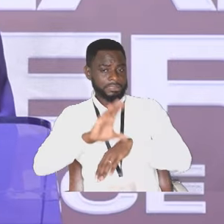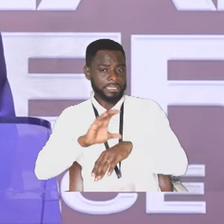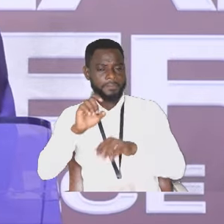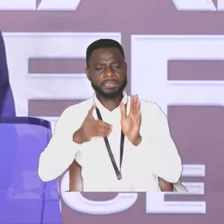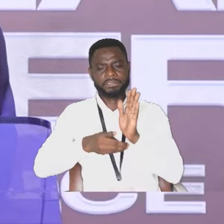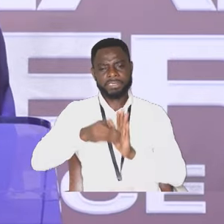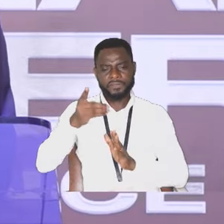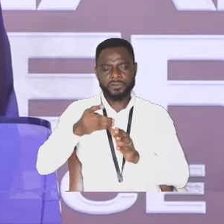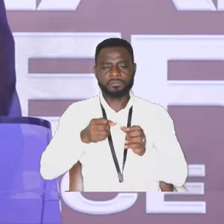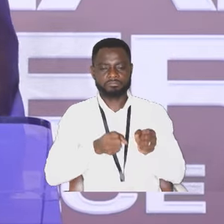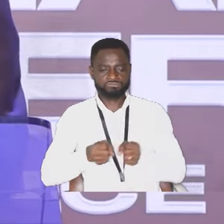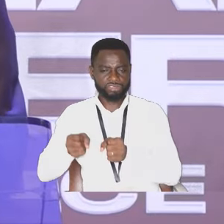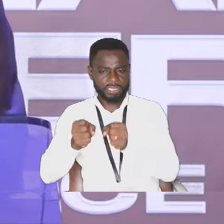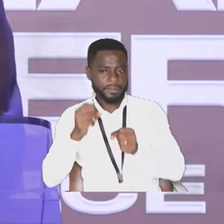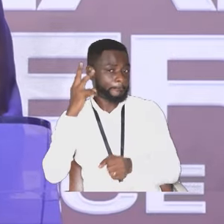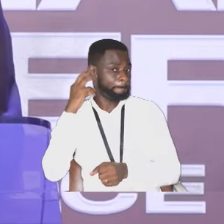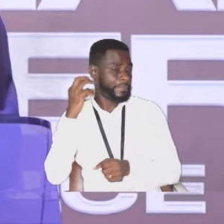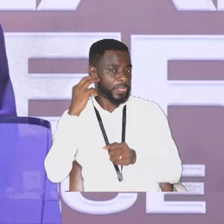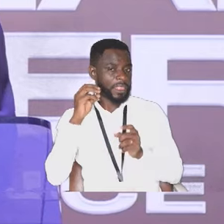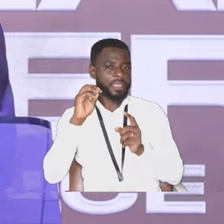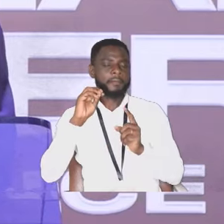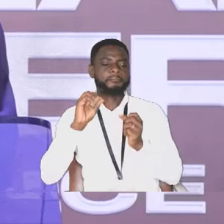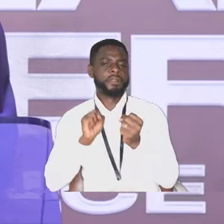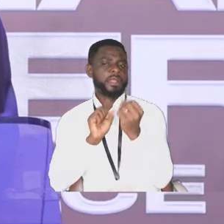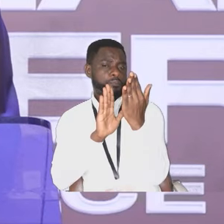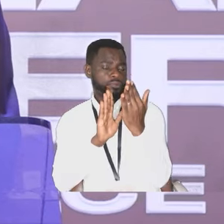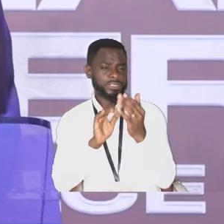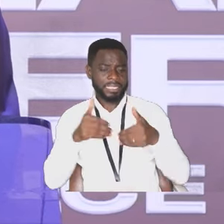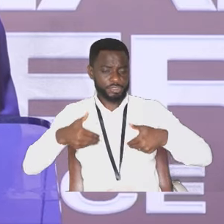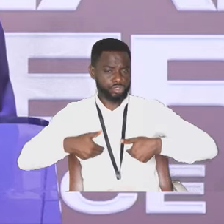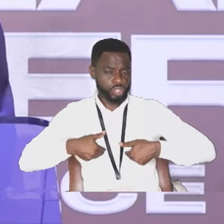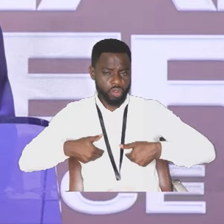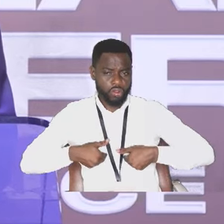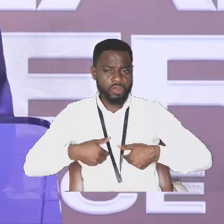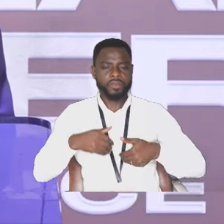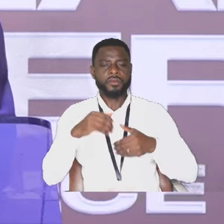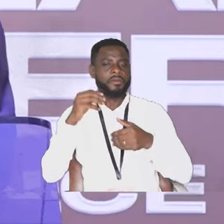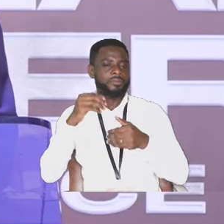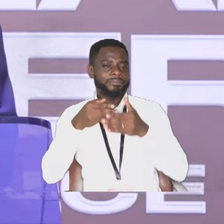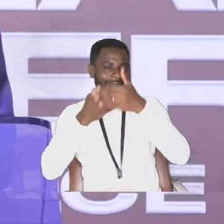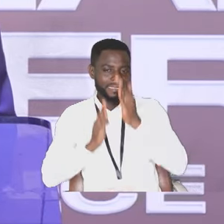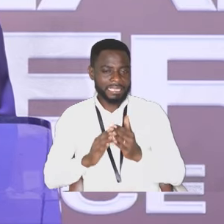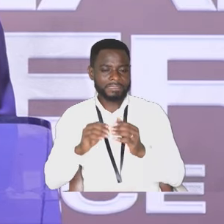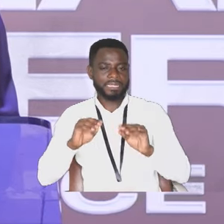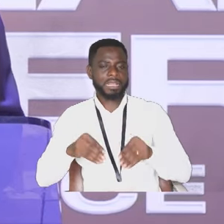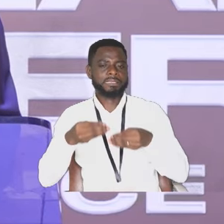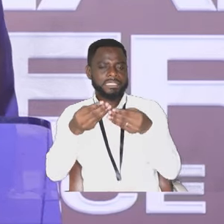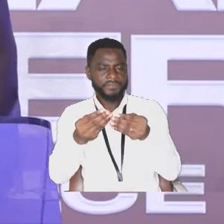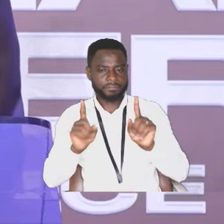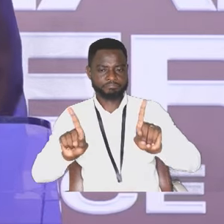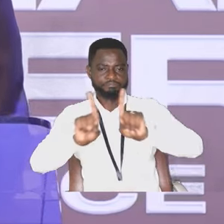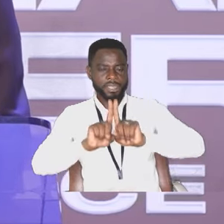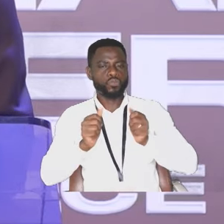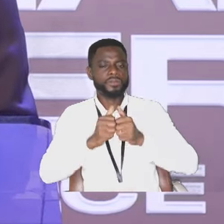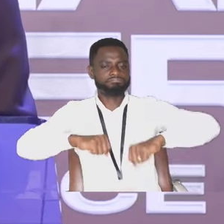strategic mentorship approach where young Christian politicians and leaders are assigned to career politicians, diplomats, etc., for